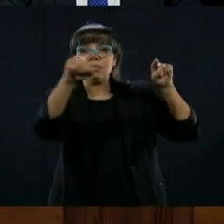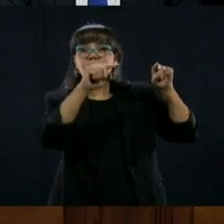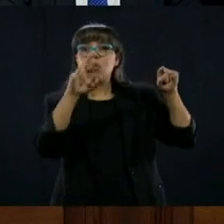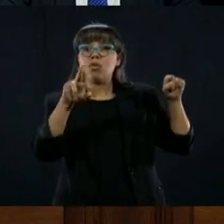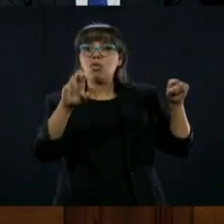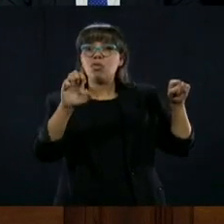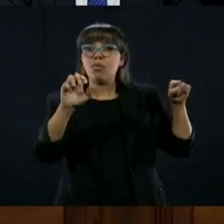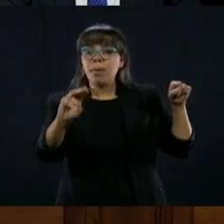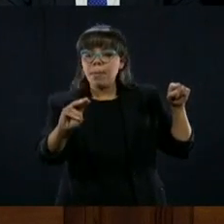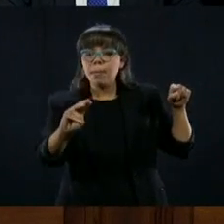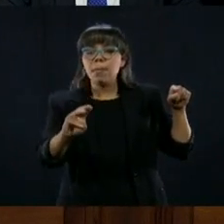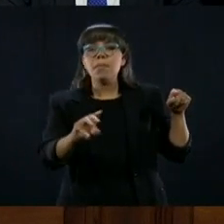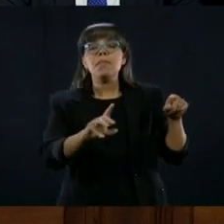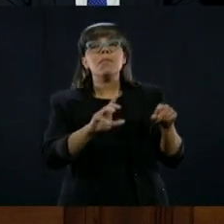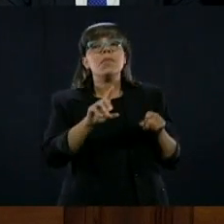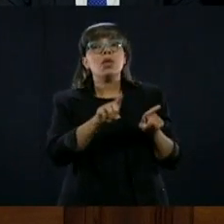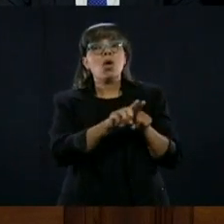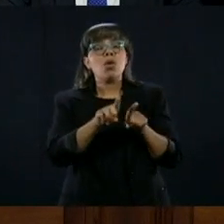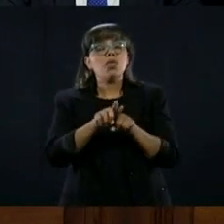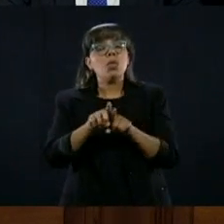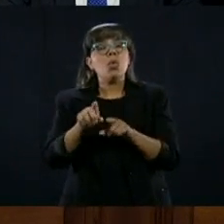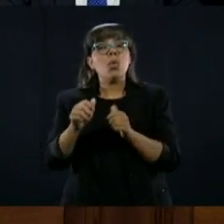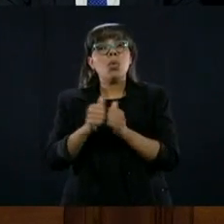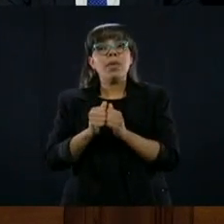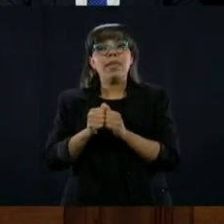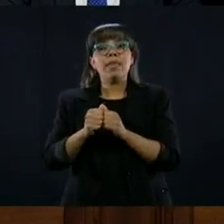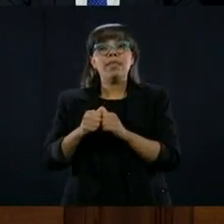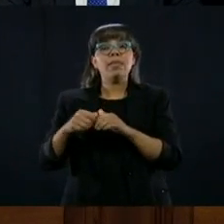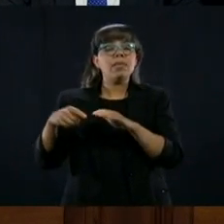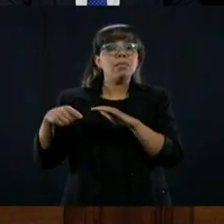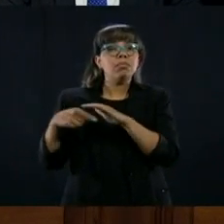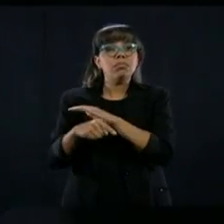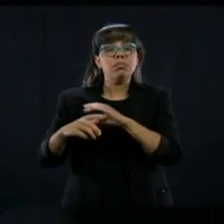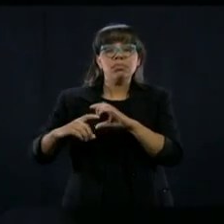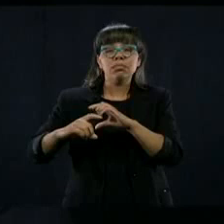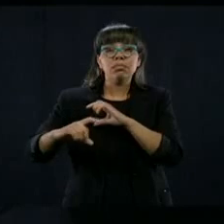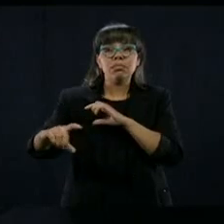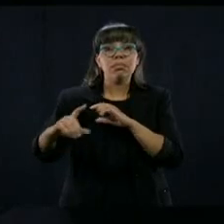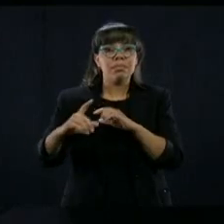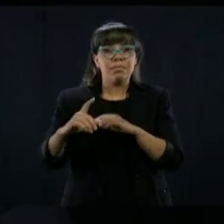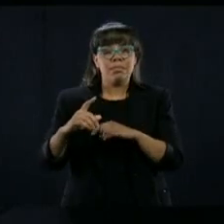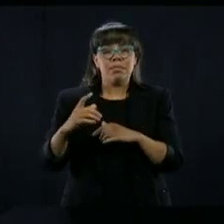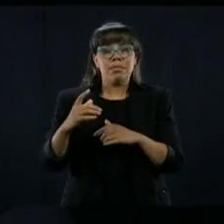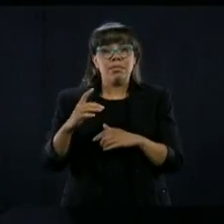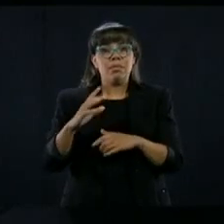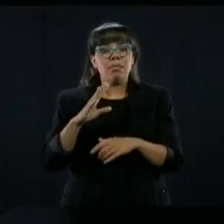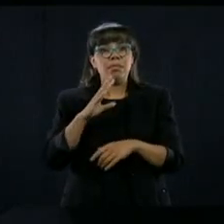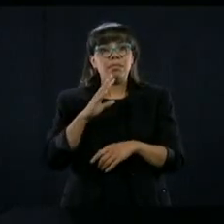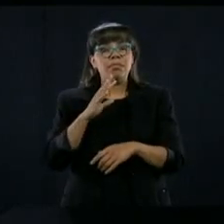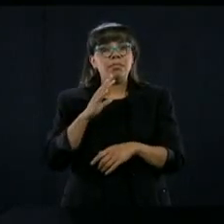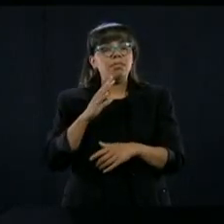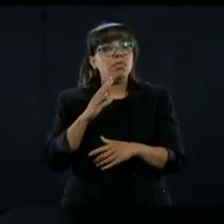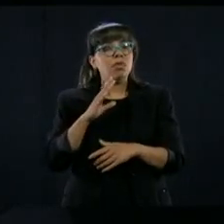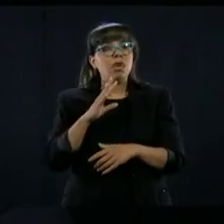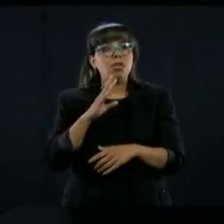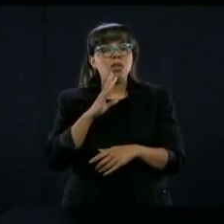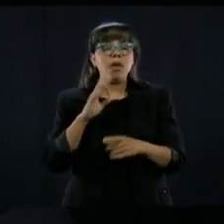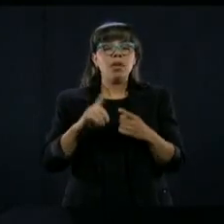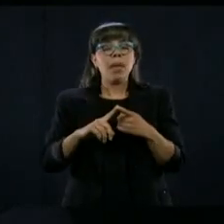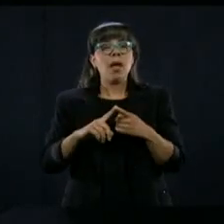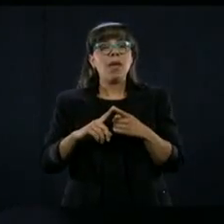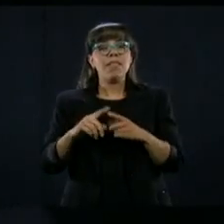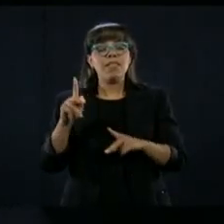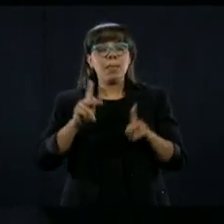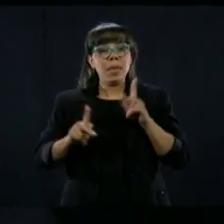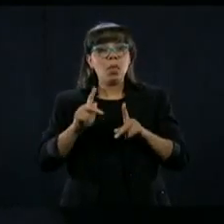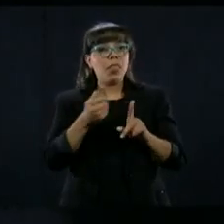Montreal tunnel closes. With the COVID pandemic, how can you ensure the safety of concerned passengers?